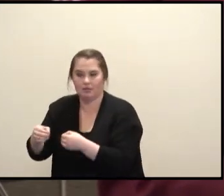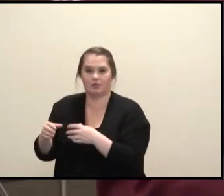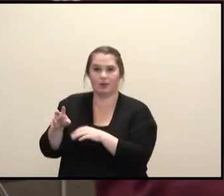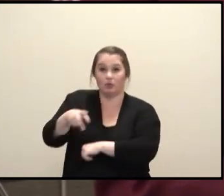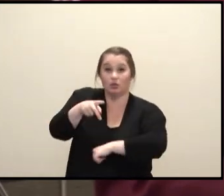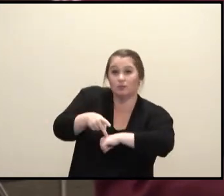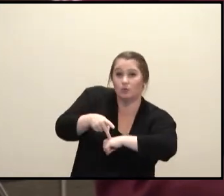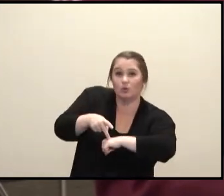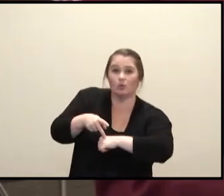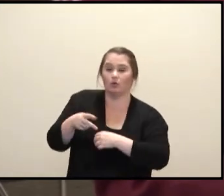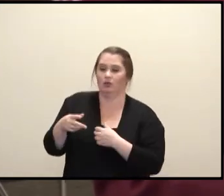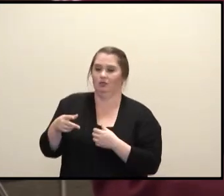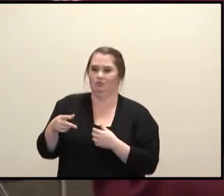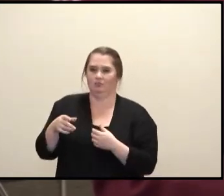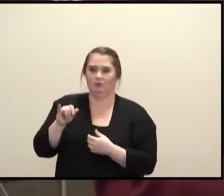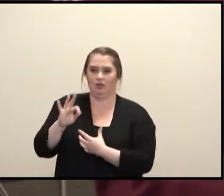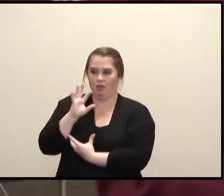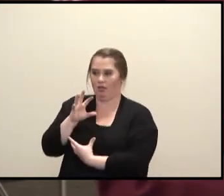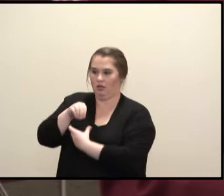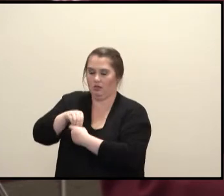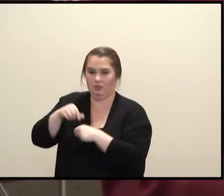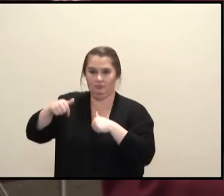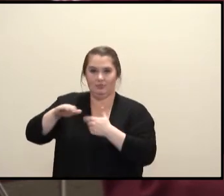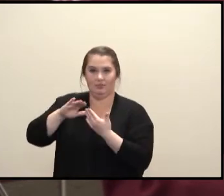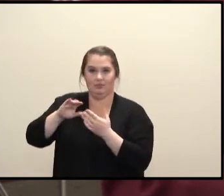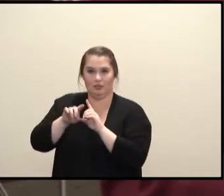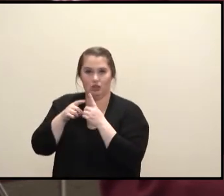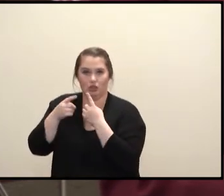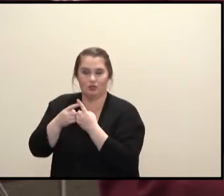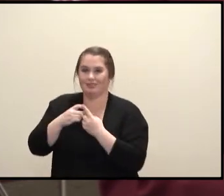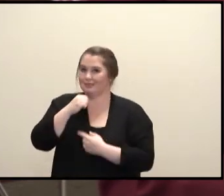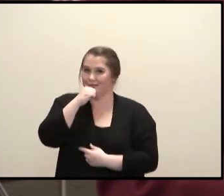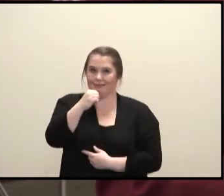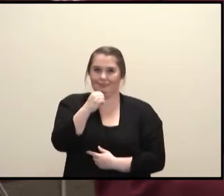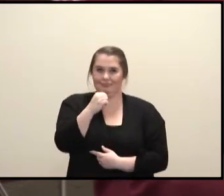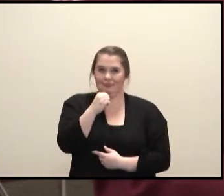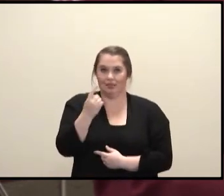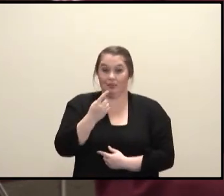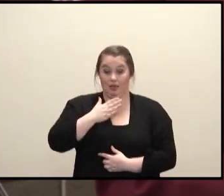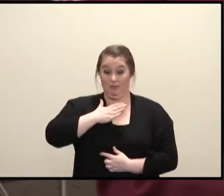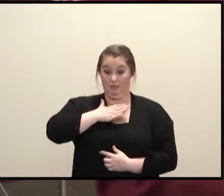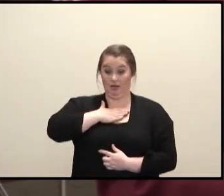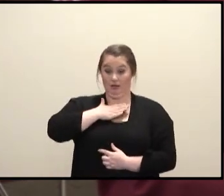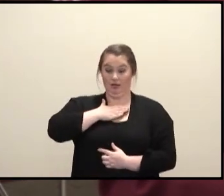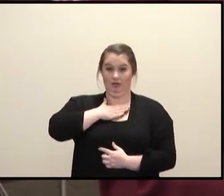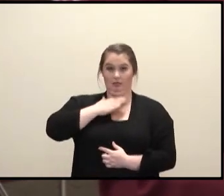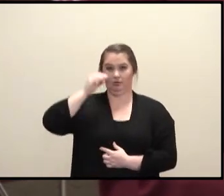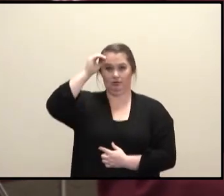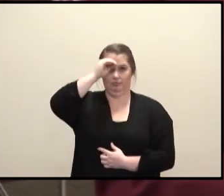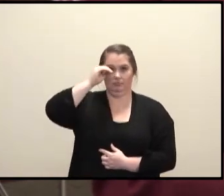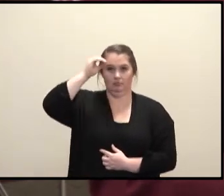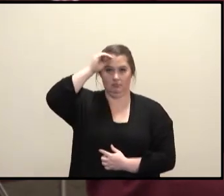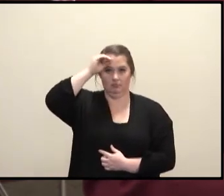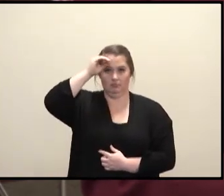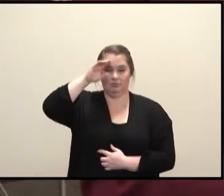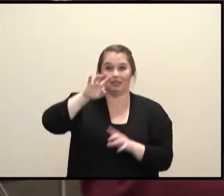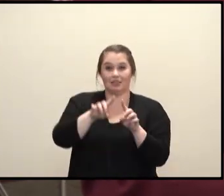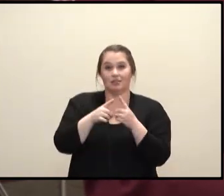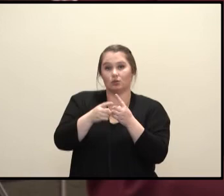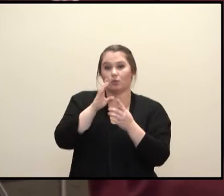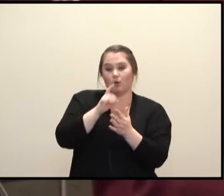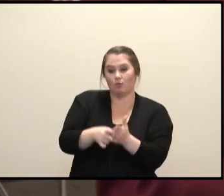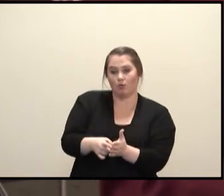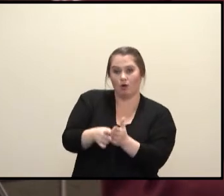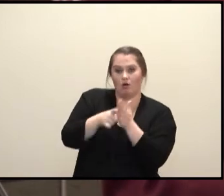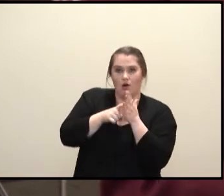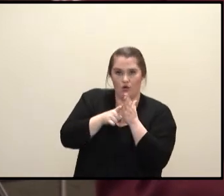principal office in the district, anything like that, that's not something that, in my opinion, a district